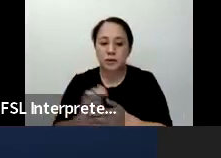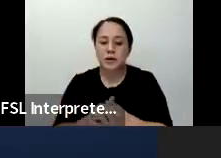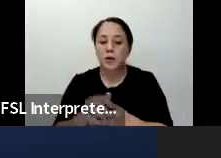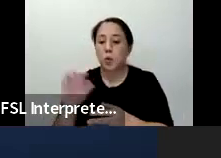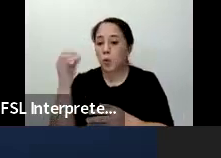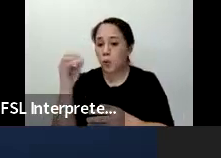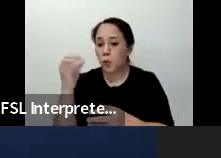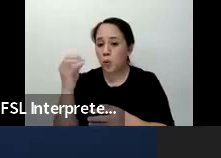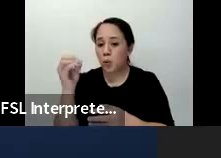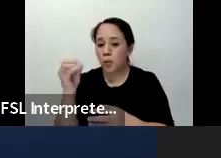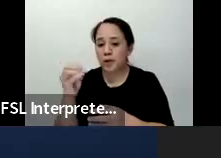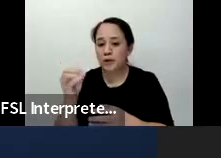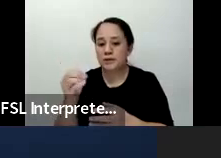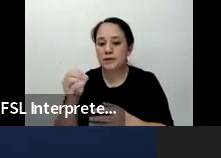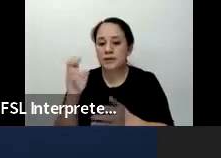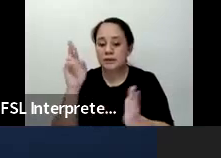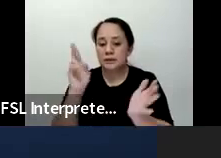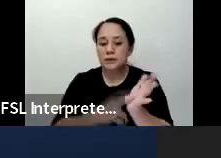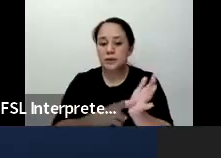births for